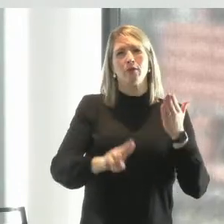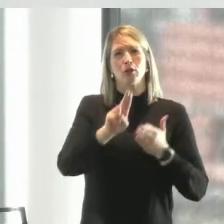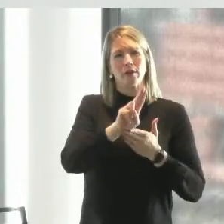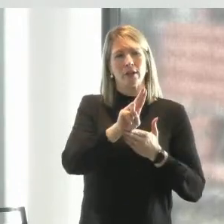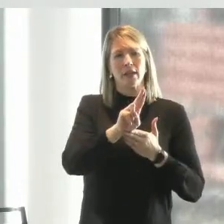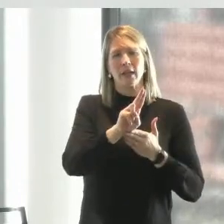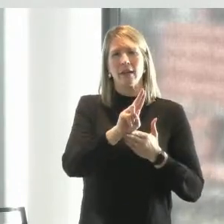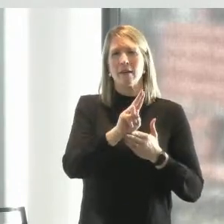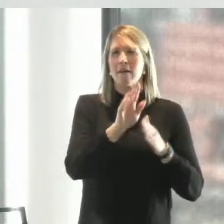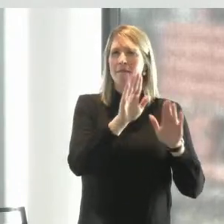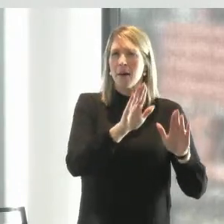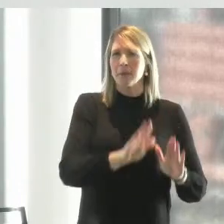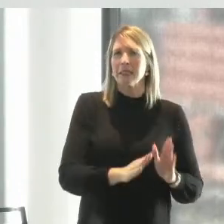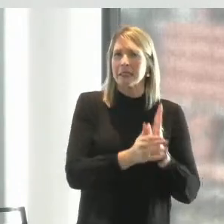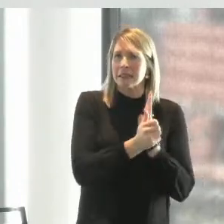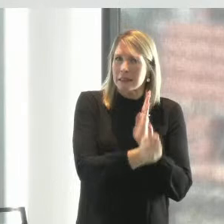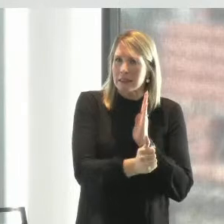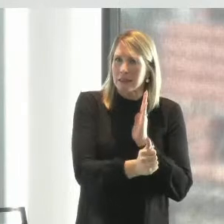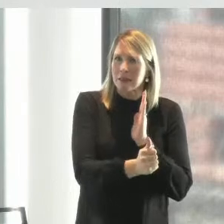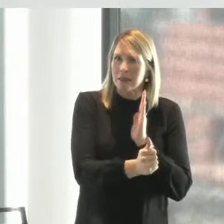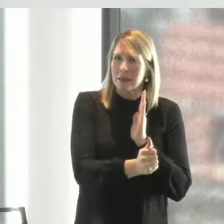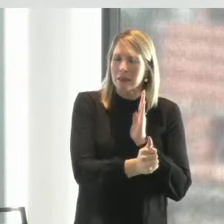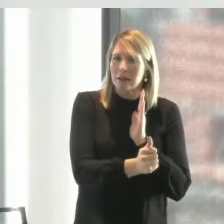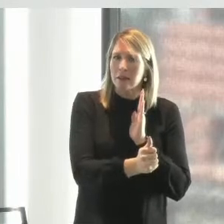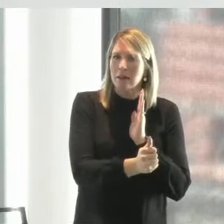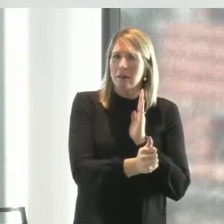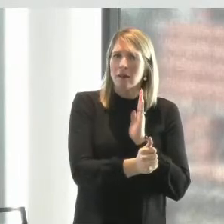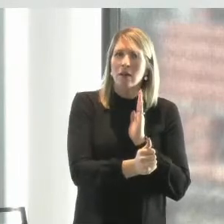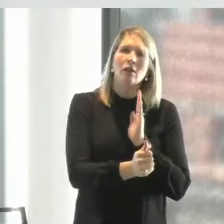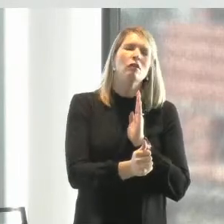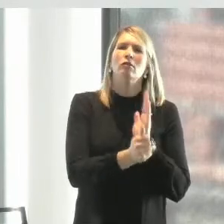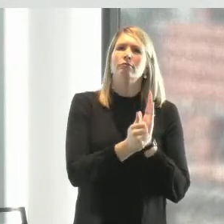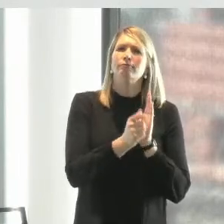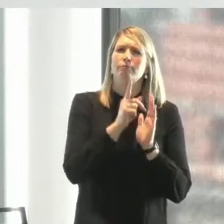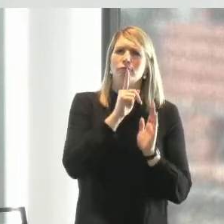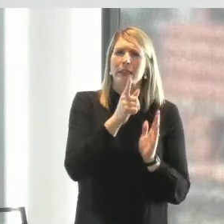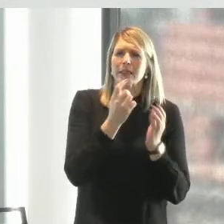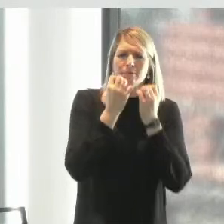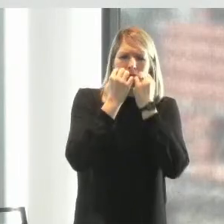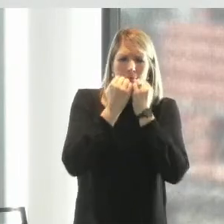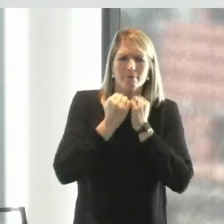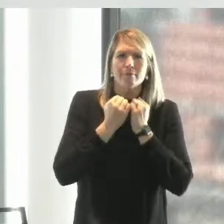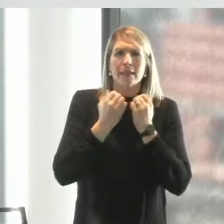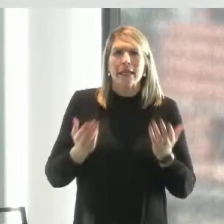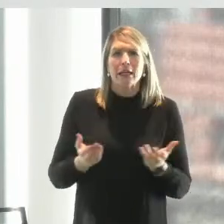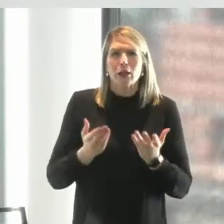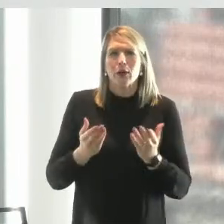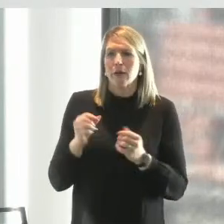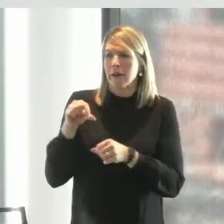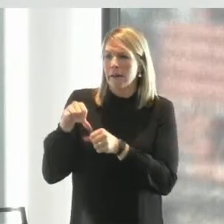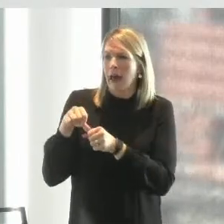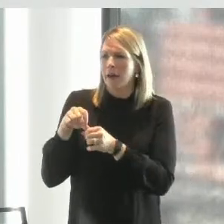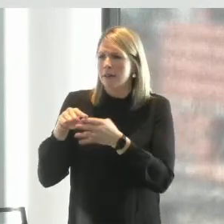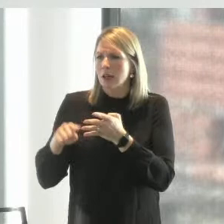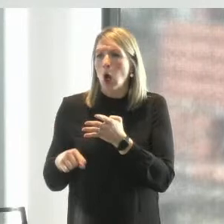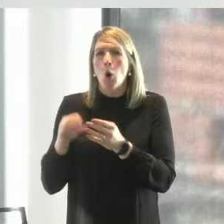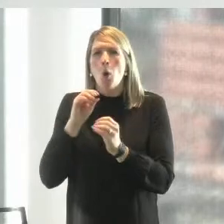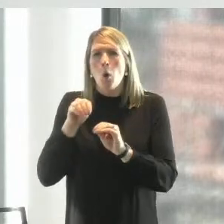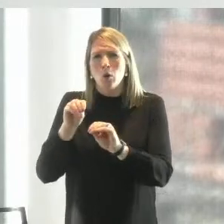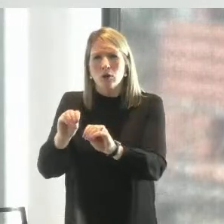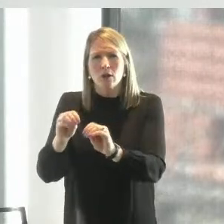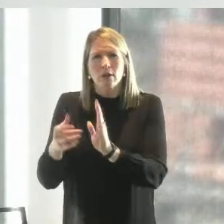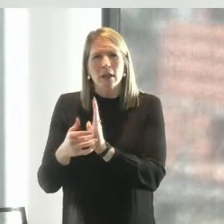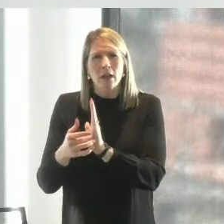strengths in things and matters which are incredibly important for us here at home. Ocean